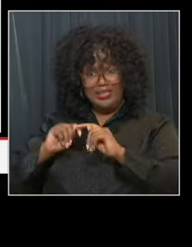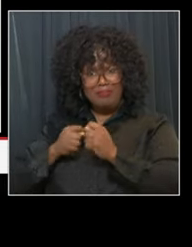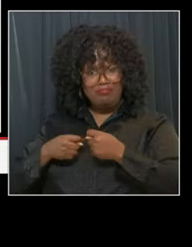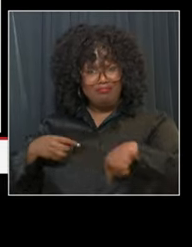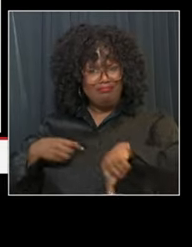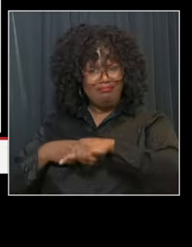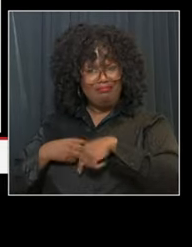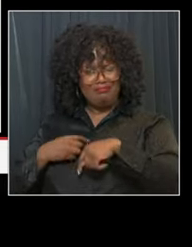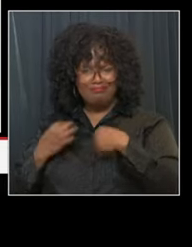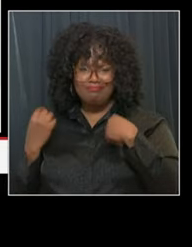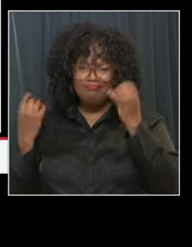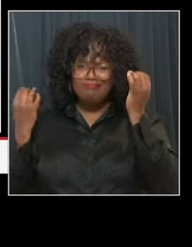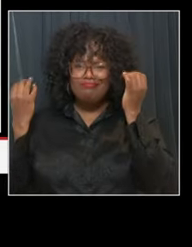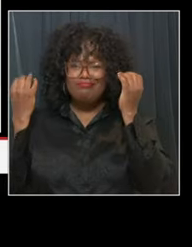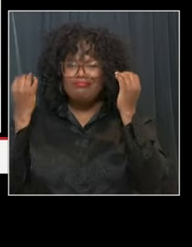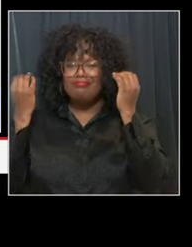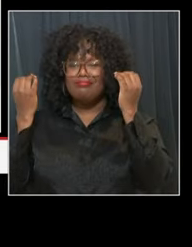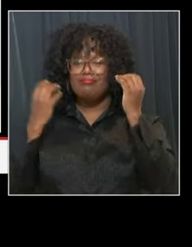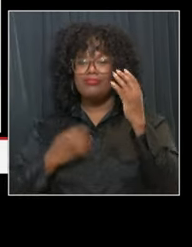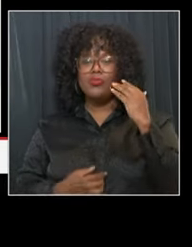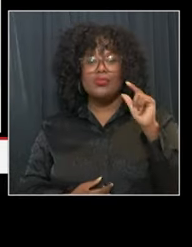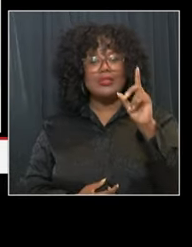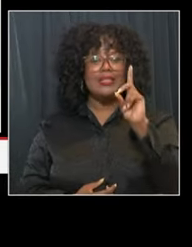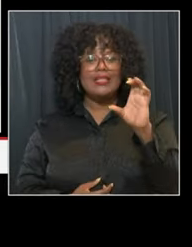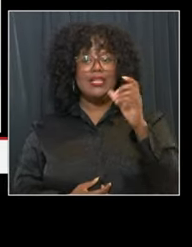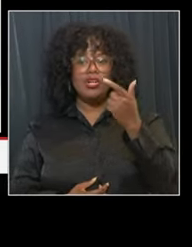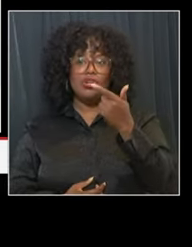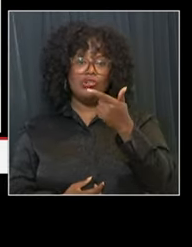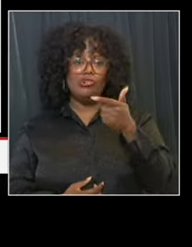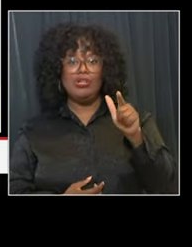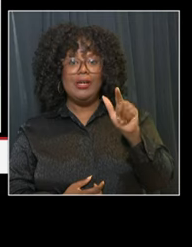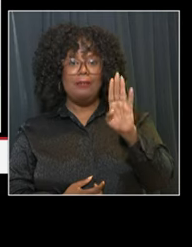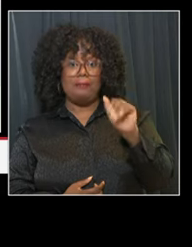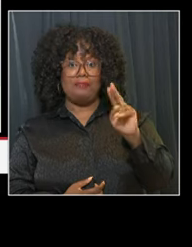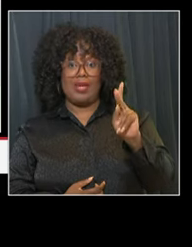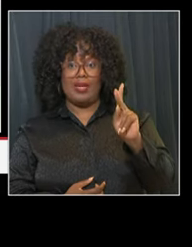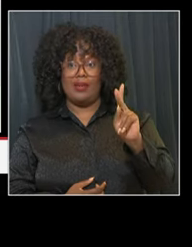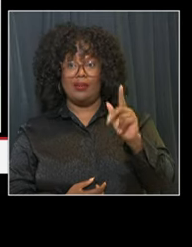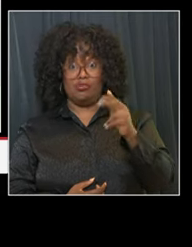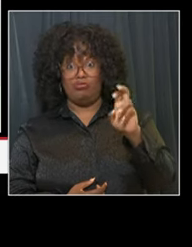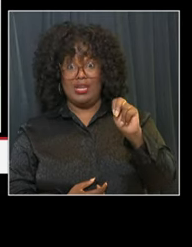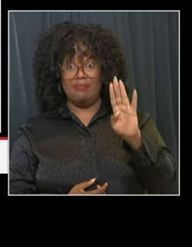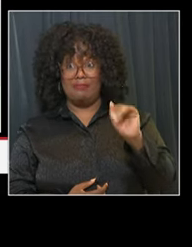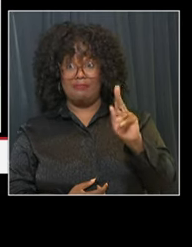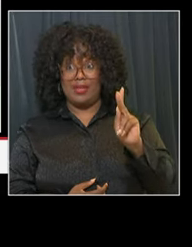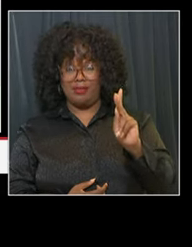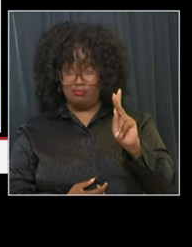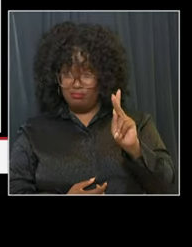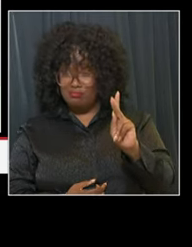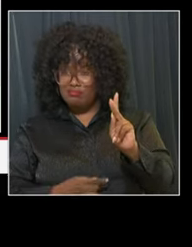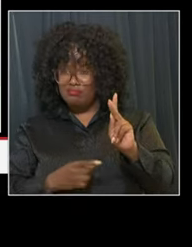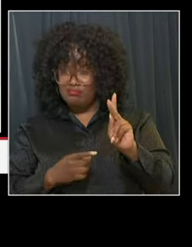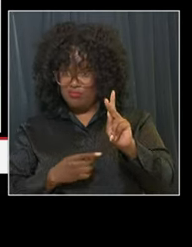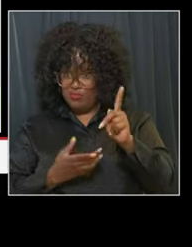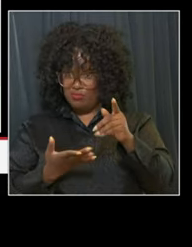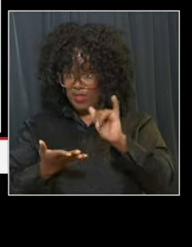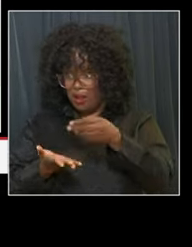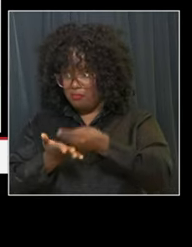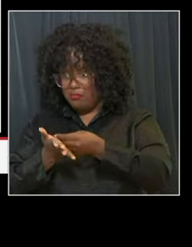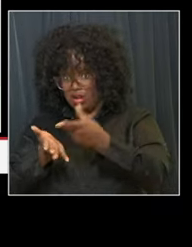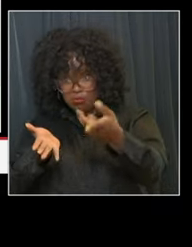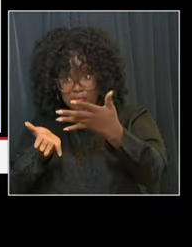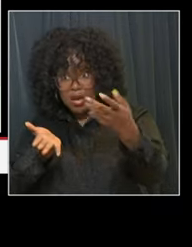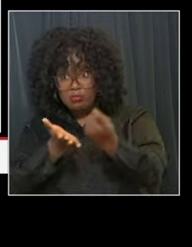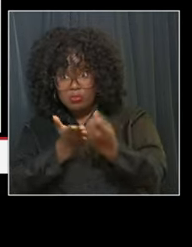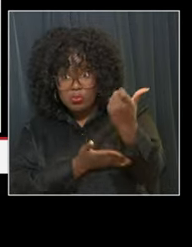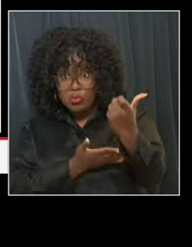DC Green Bank, which looks like it's a 92% reduction, which all but eliminates the funding for the Green Bank and Green Finance Authority.